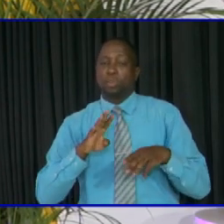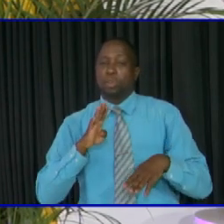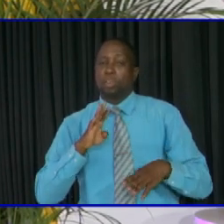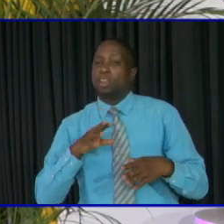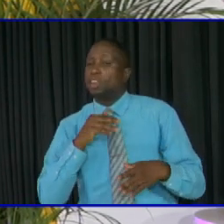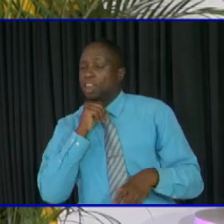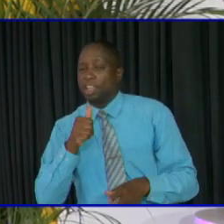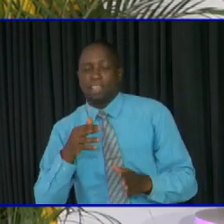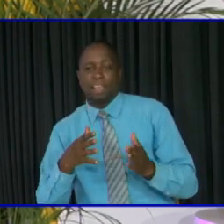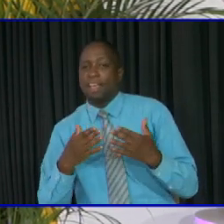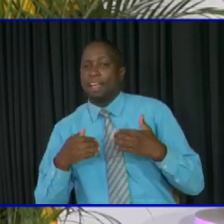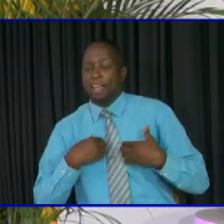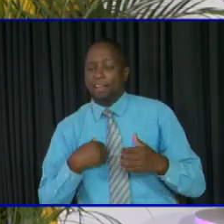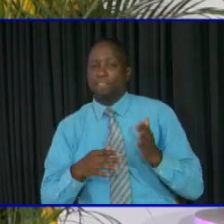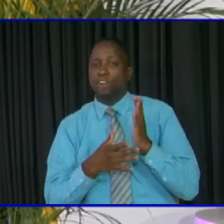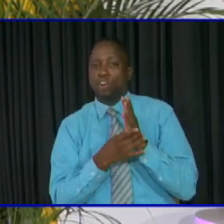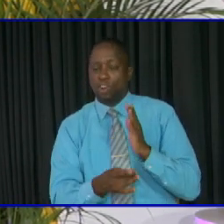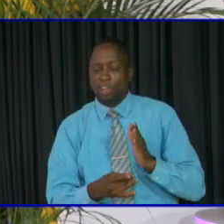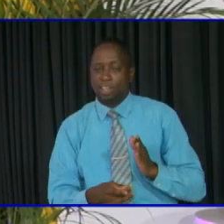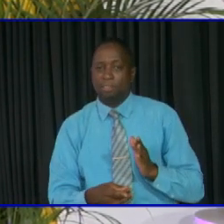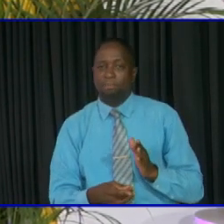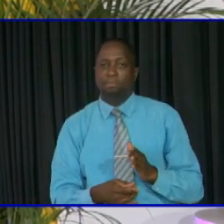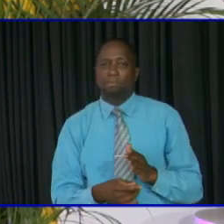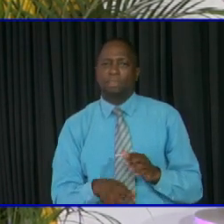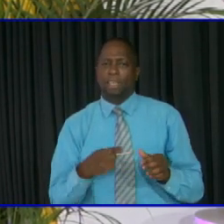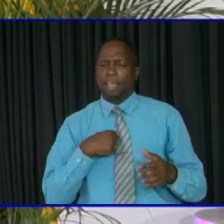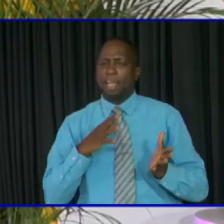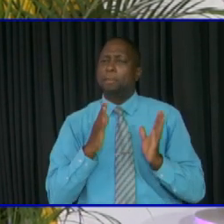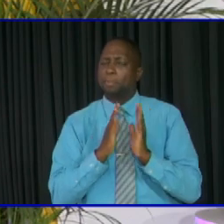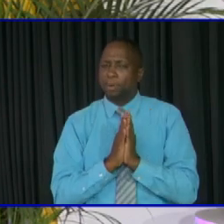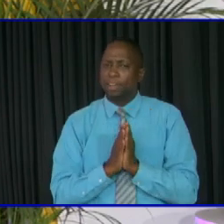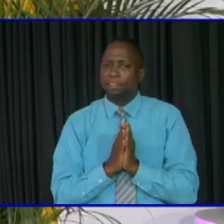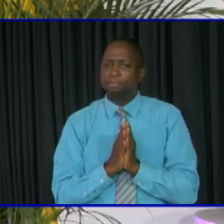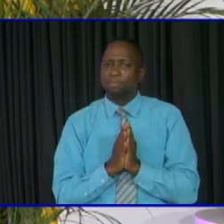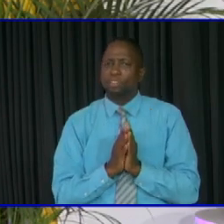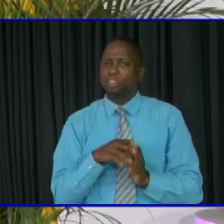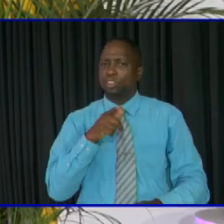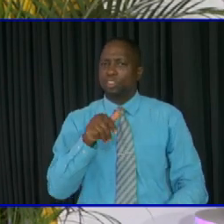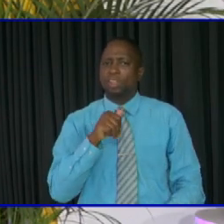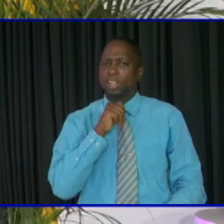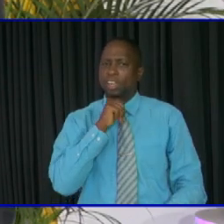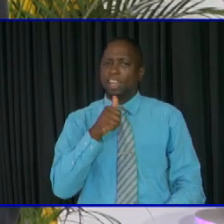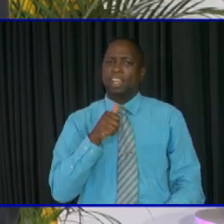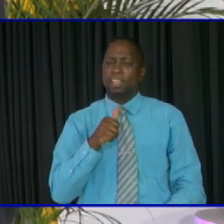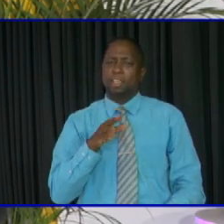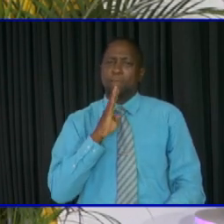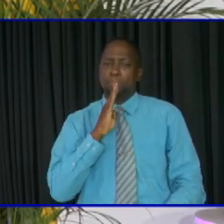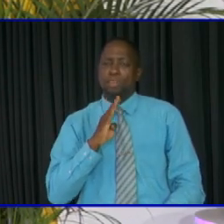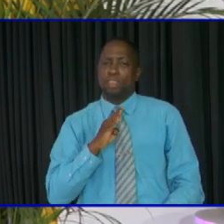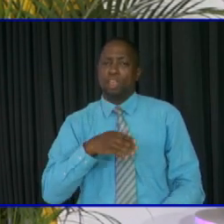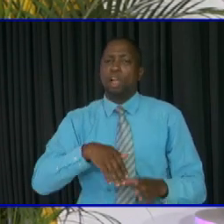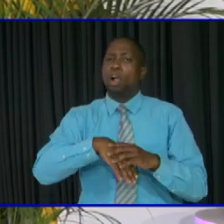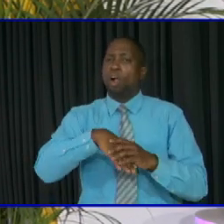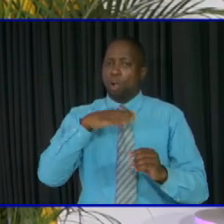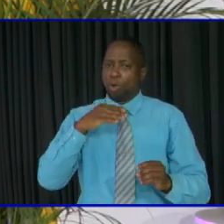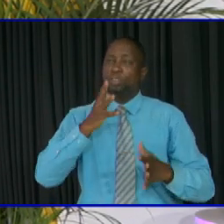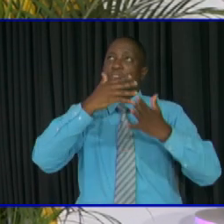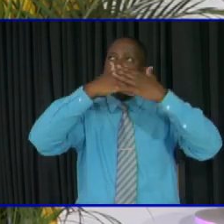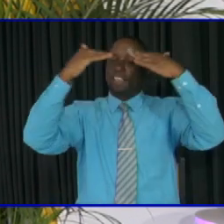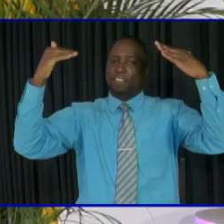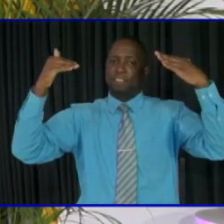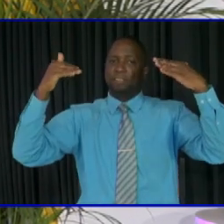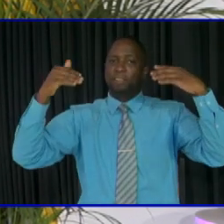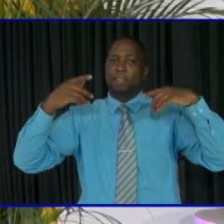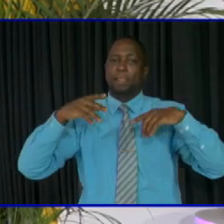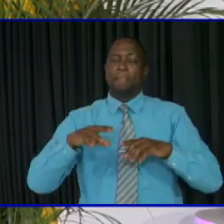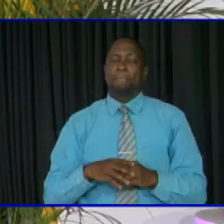will be shut out. I pray by God's grace you will not be shut out. I tarry a little longer to give you, my friend, you'll get